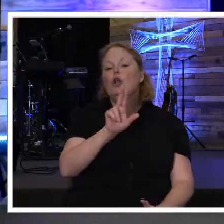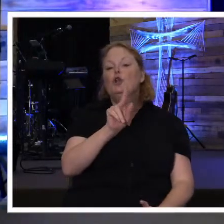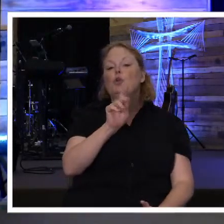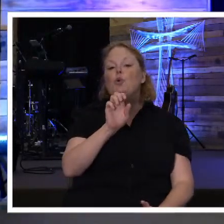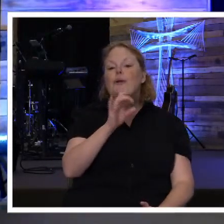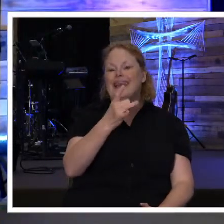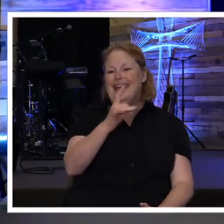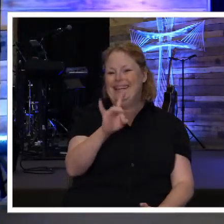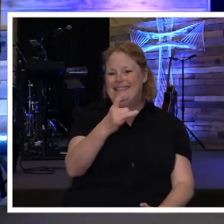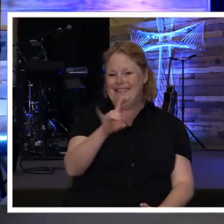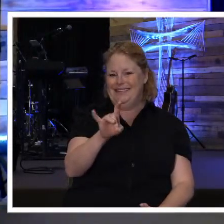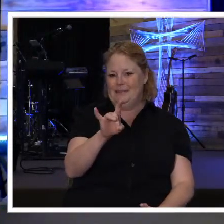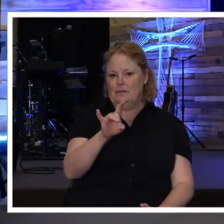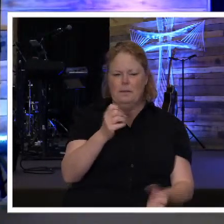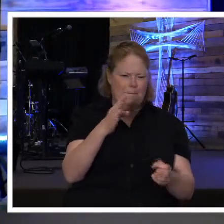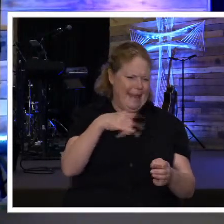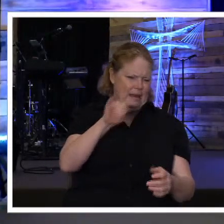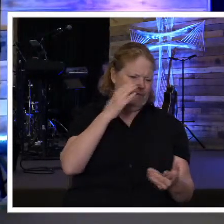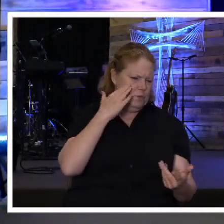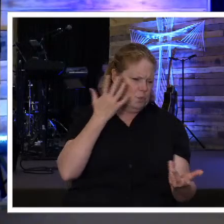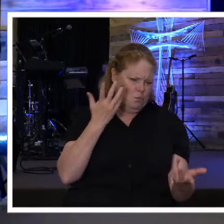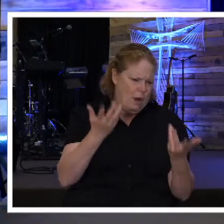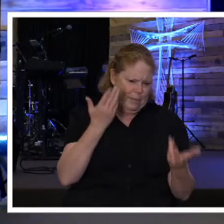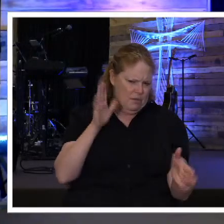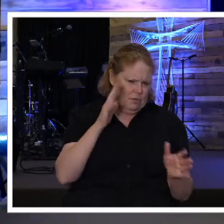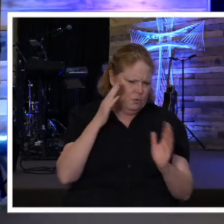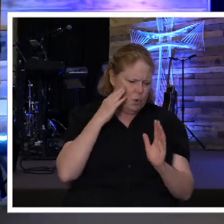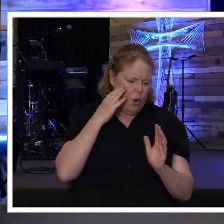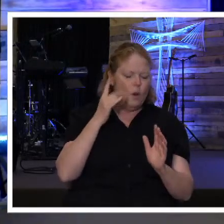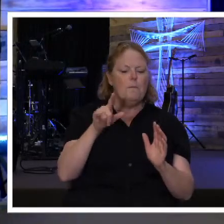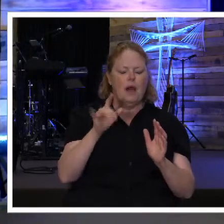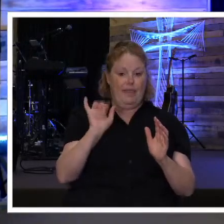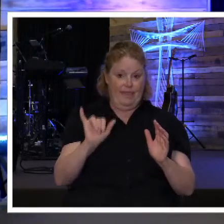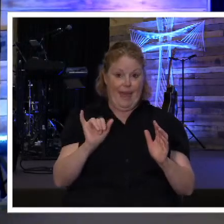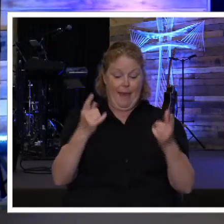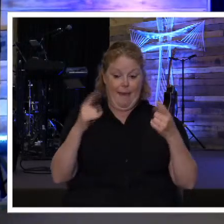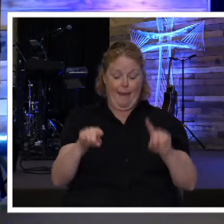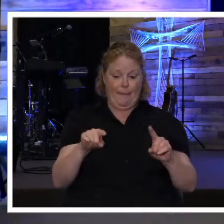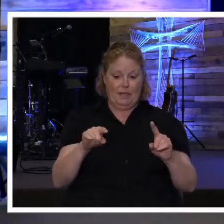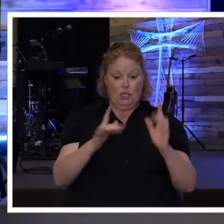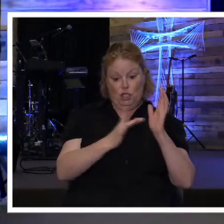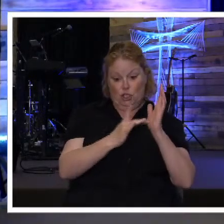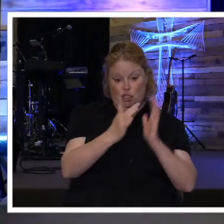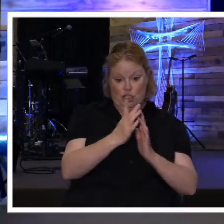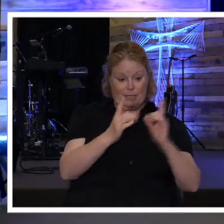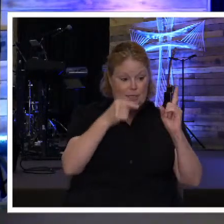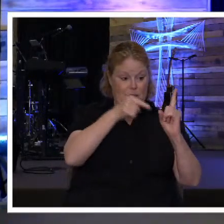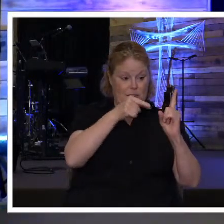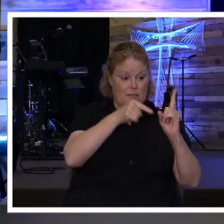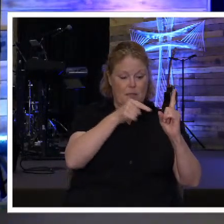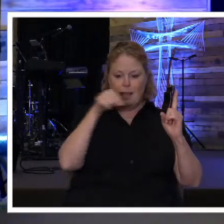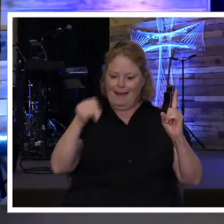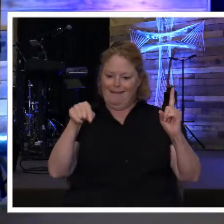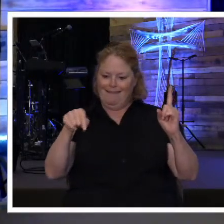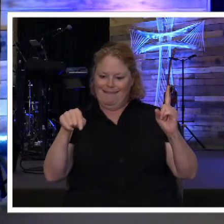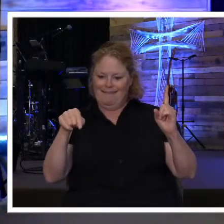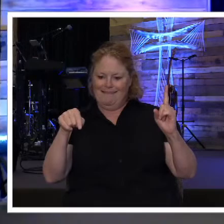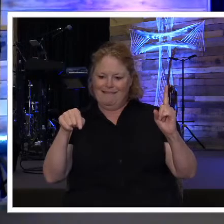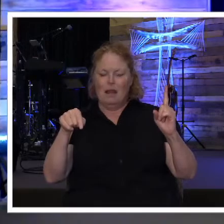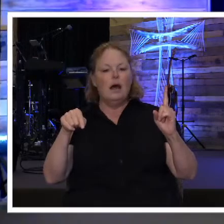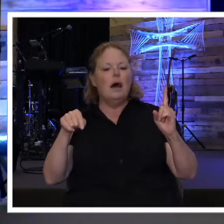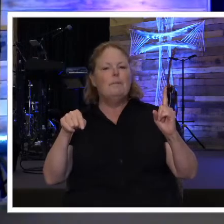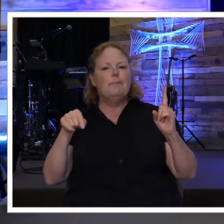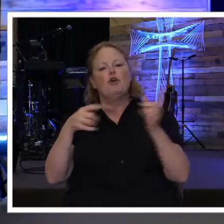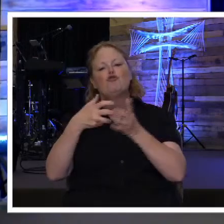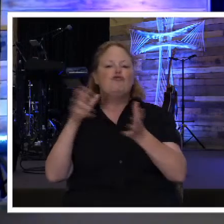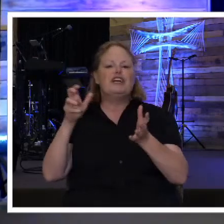chapter 18. It's a passage many of you may already know, but it's an interaction that takes place between Jesus and what is known in the highlight of Scripture